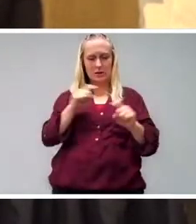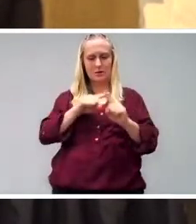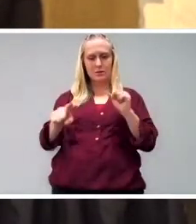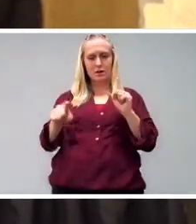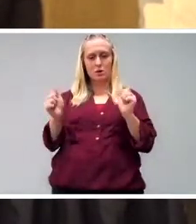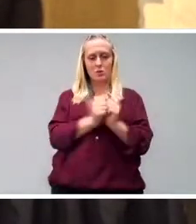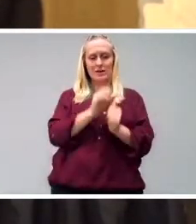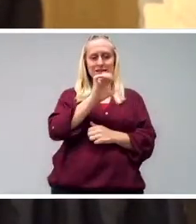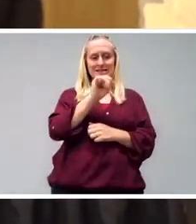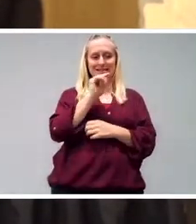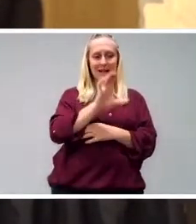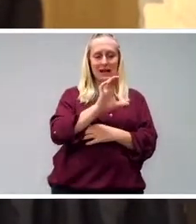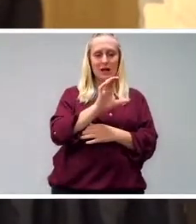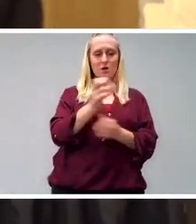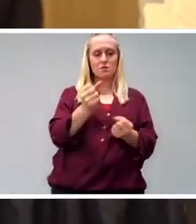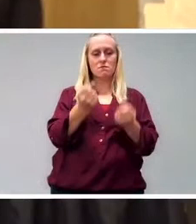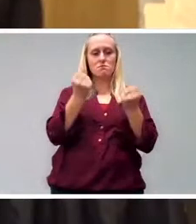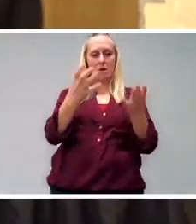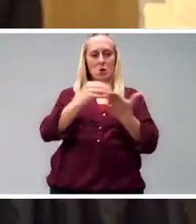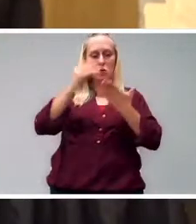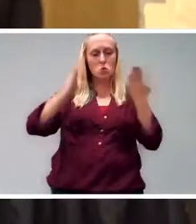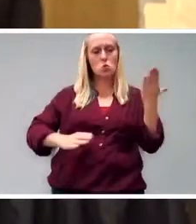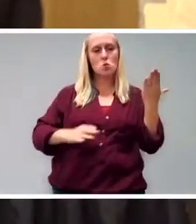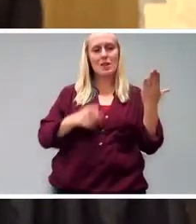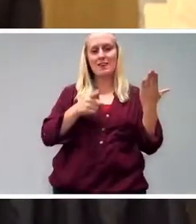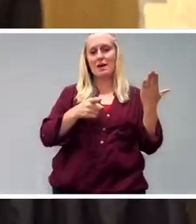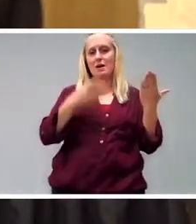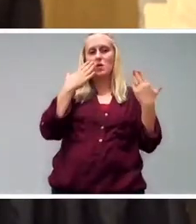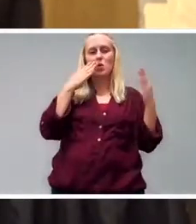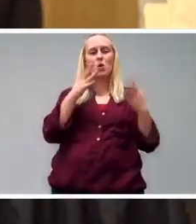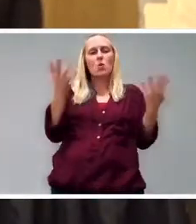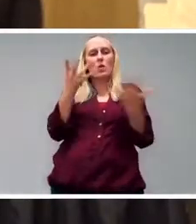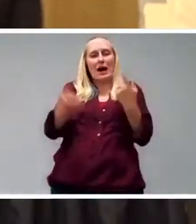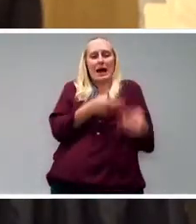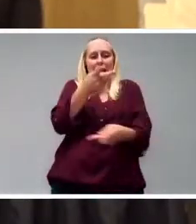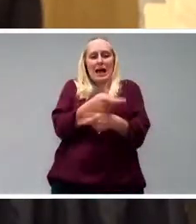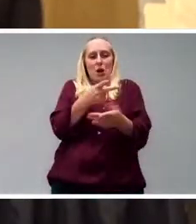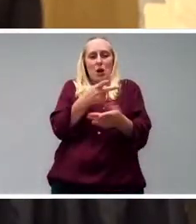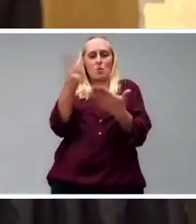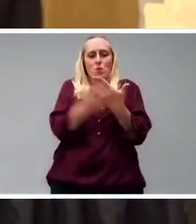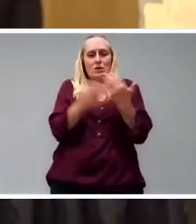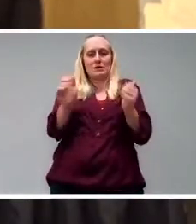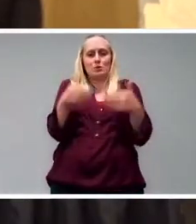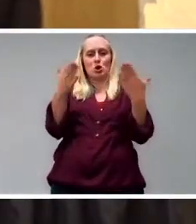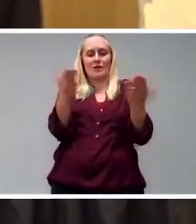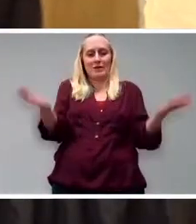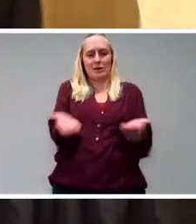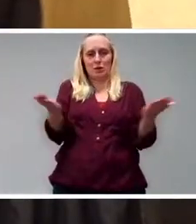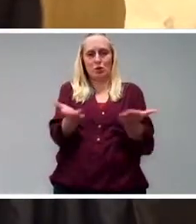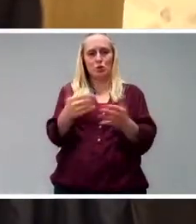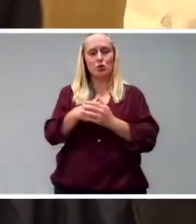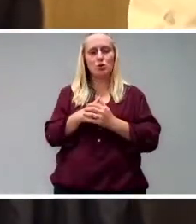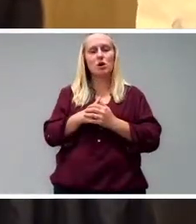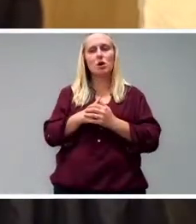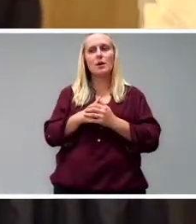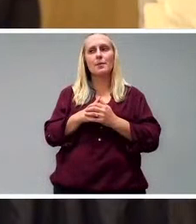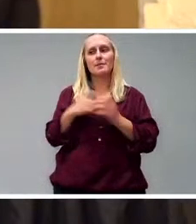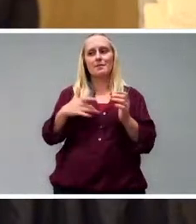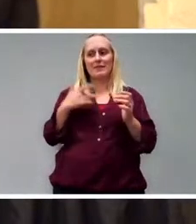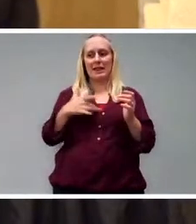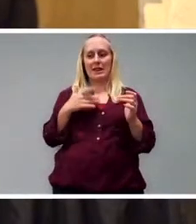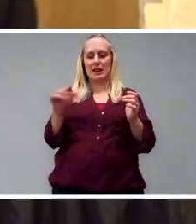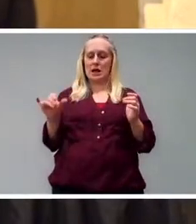know, a lot of students, they just don't really know what kind of programs we could give to them. And I feel like